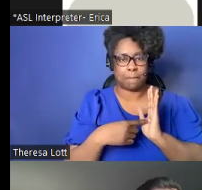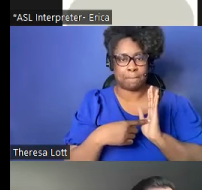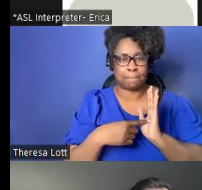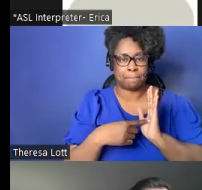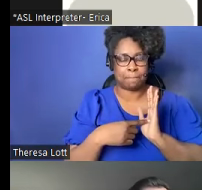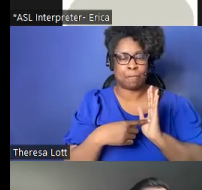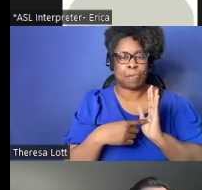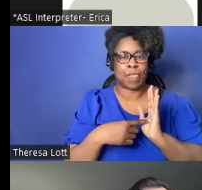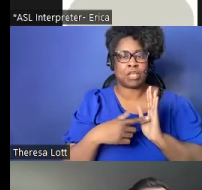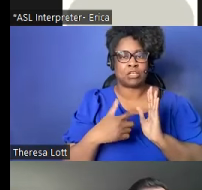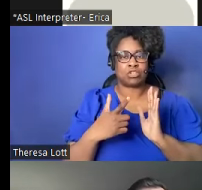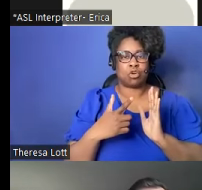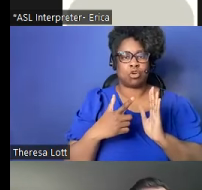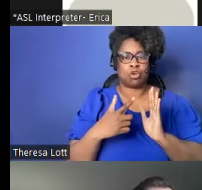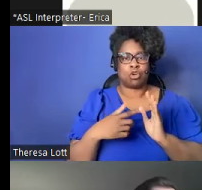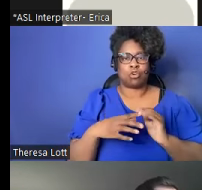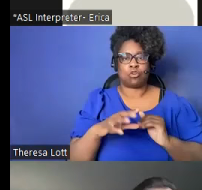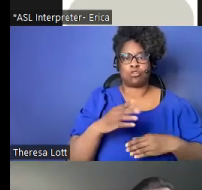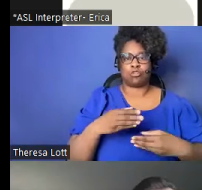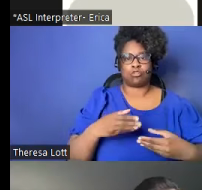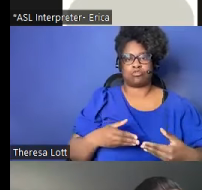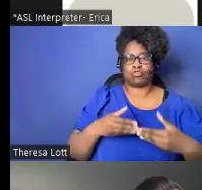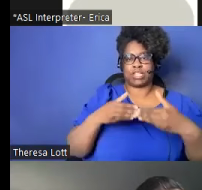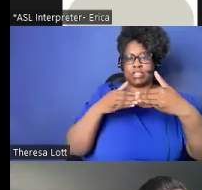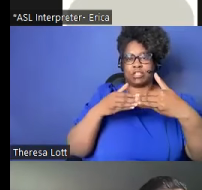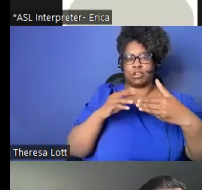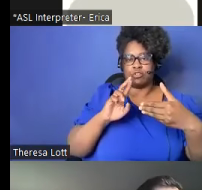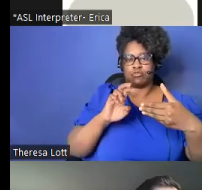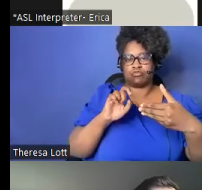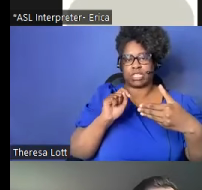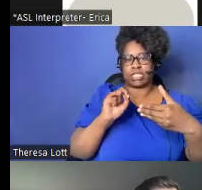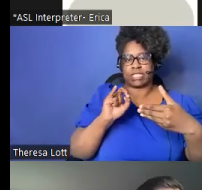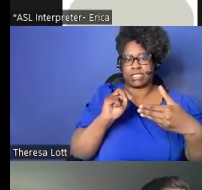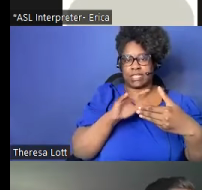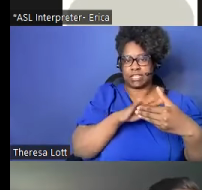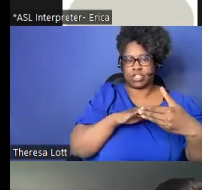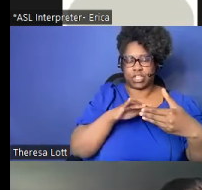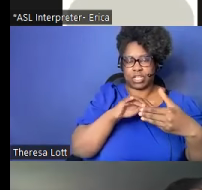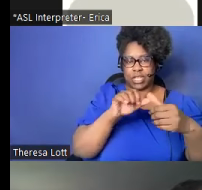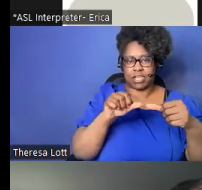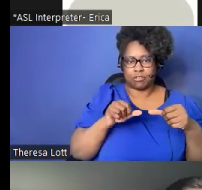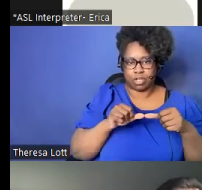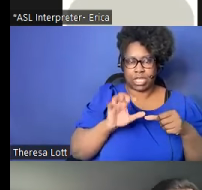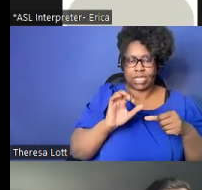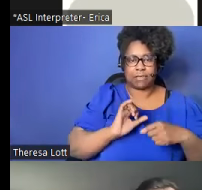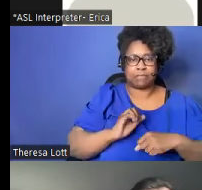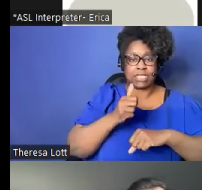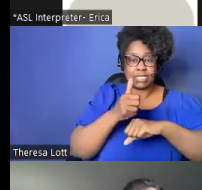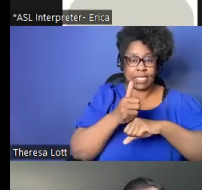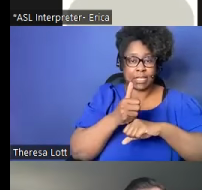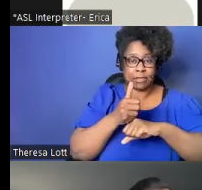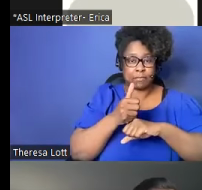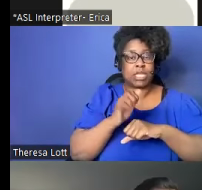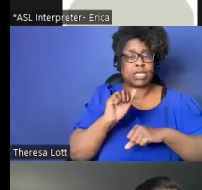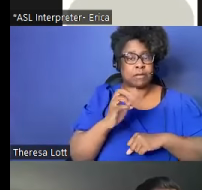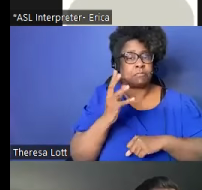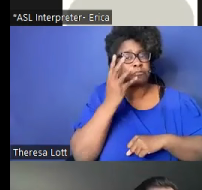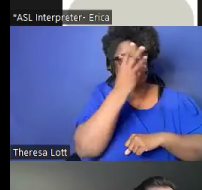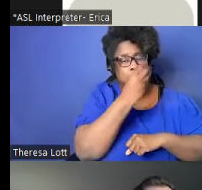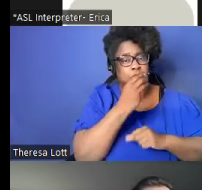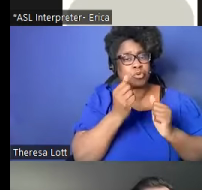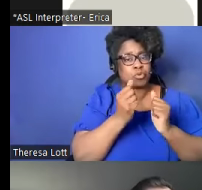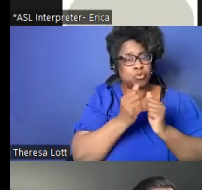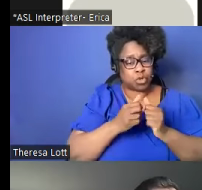a retention area in a park can be fully integrated into the park, can again be aesthetic with walkways,